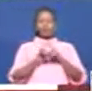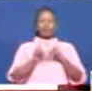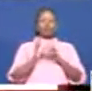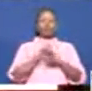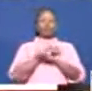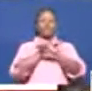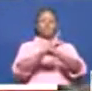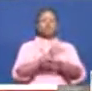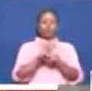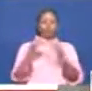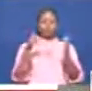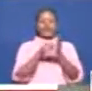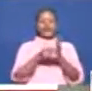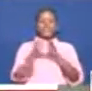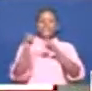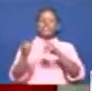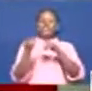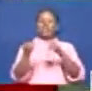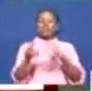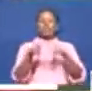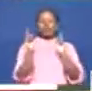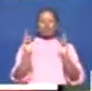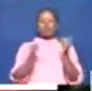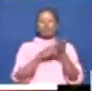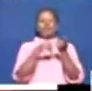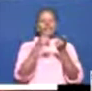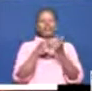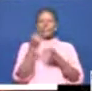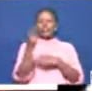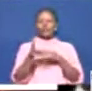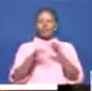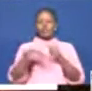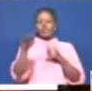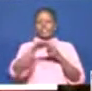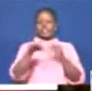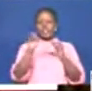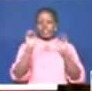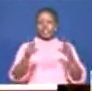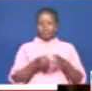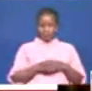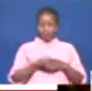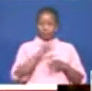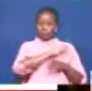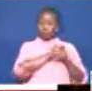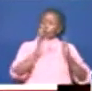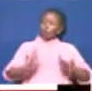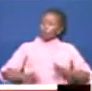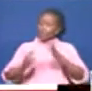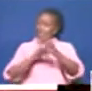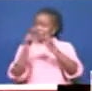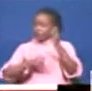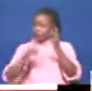claims that they did not tally the 27 constituencies. What the commissioners actually wanted to do was what was stated